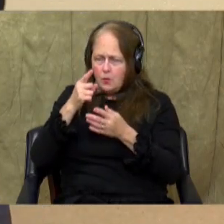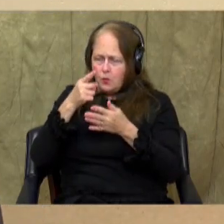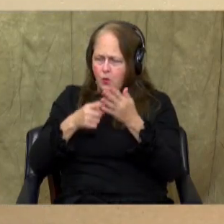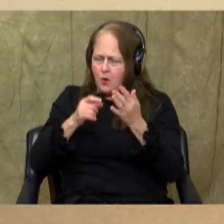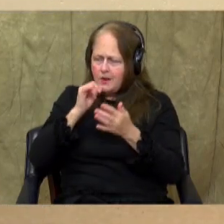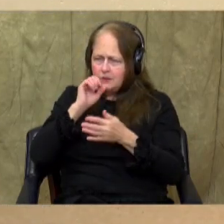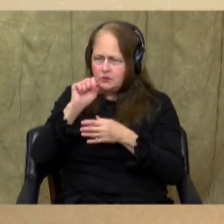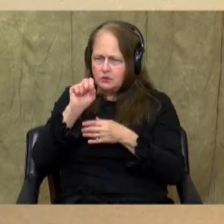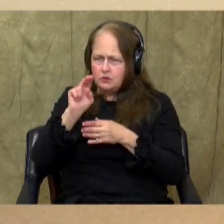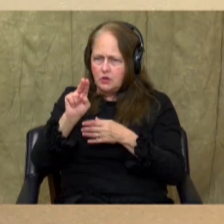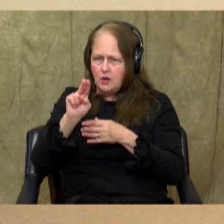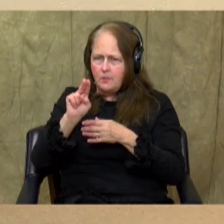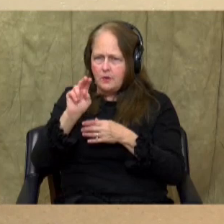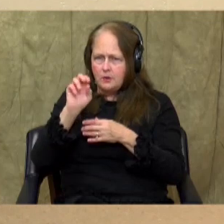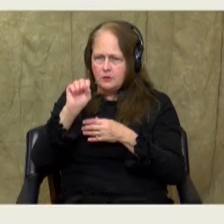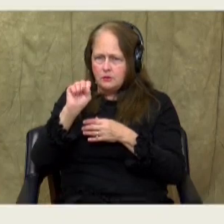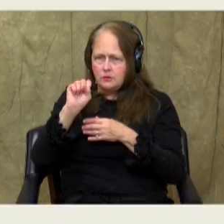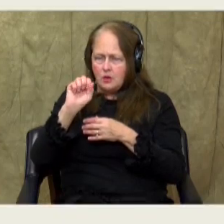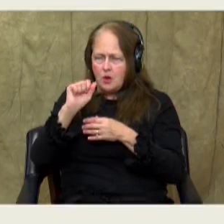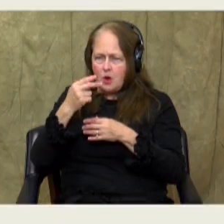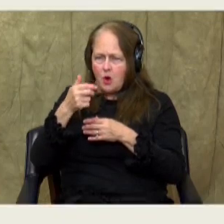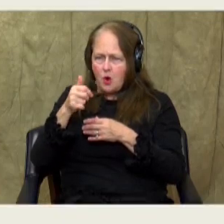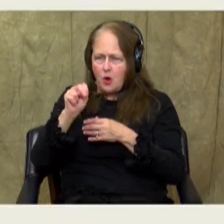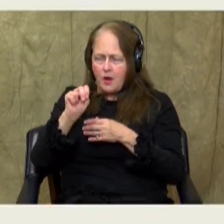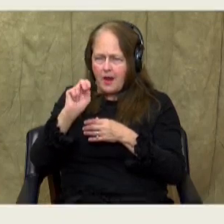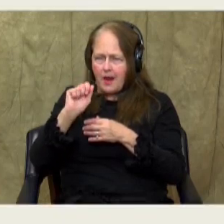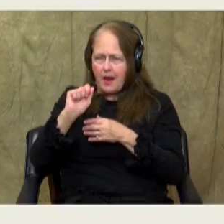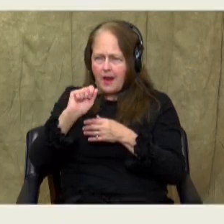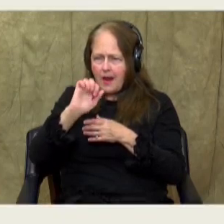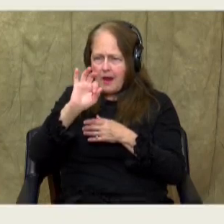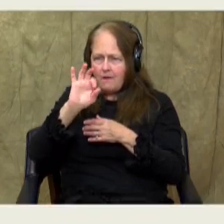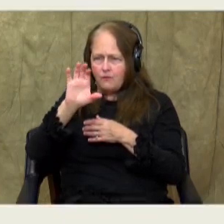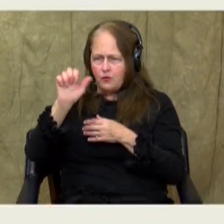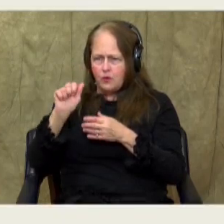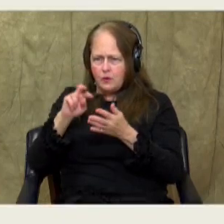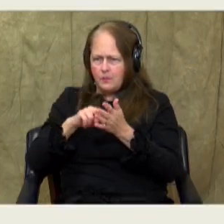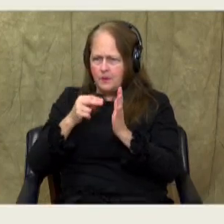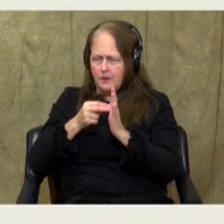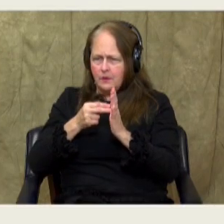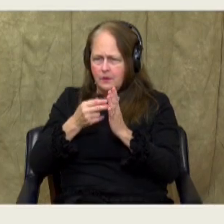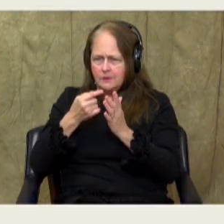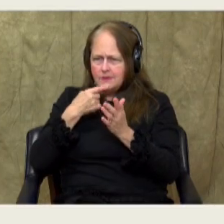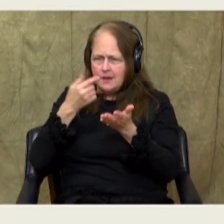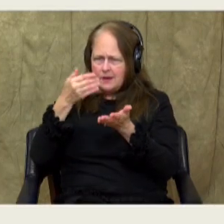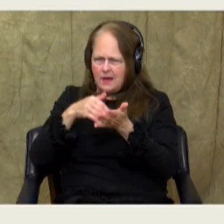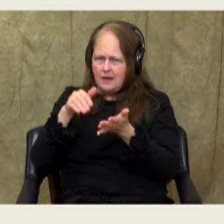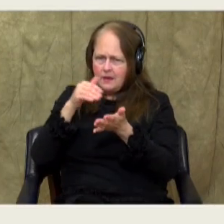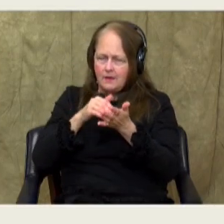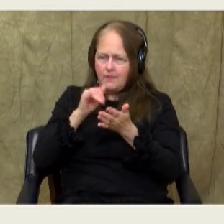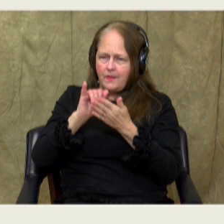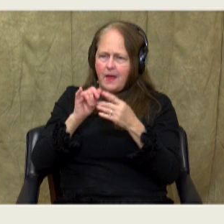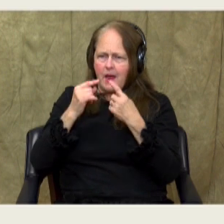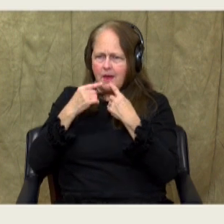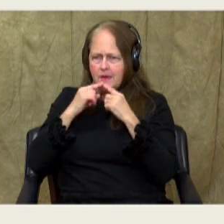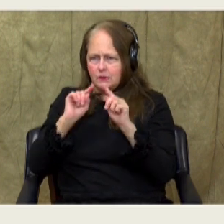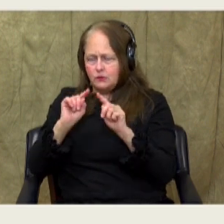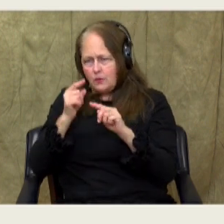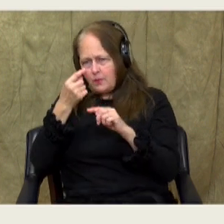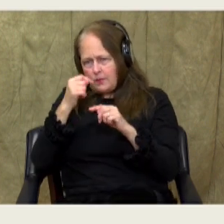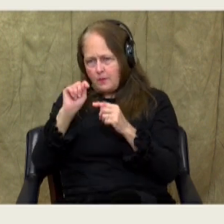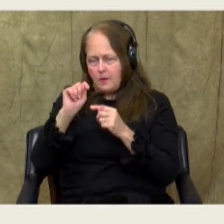what is Sub-Saharan Africa? I know what Africa is. What's Sub-Saharan? Why do you keep saying that? Well, the answer